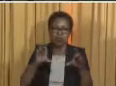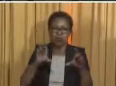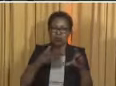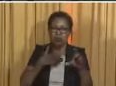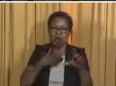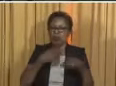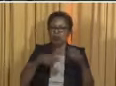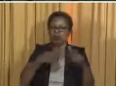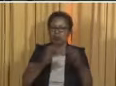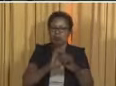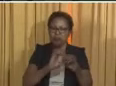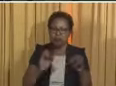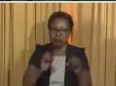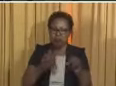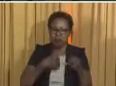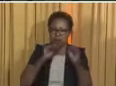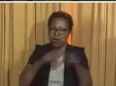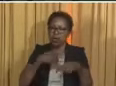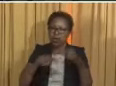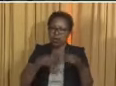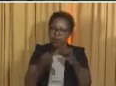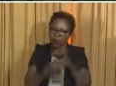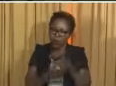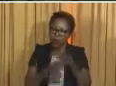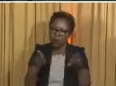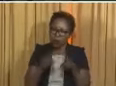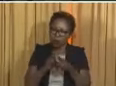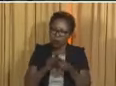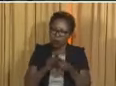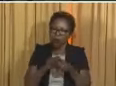same? And if so, under what circumstances?